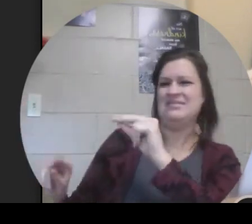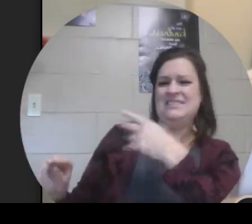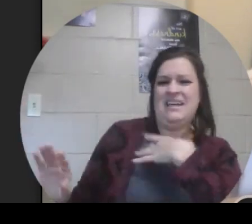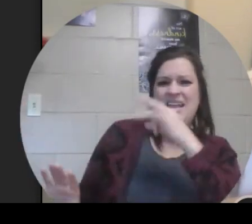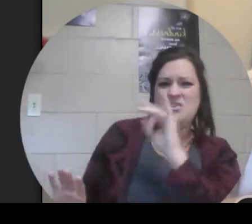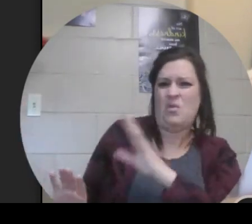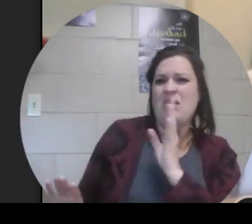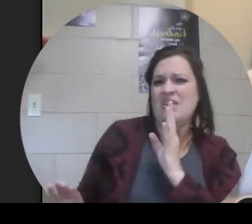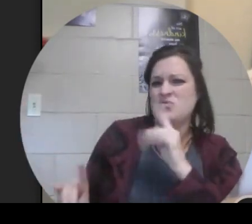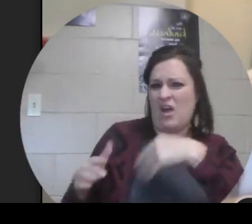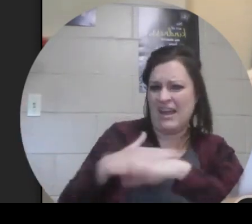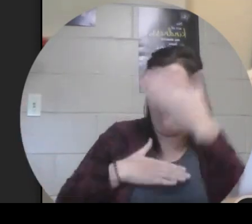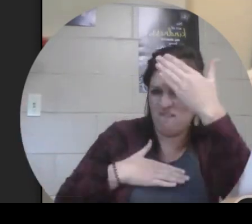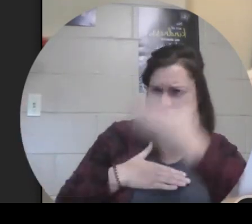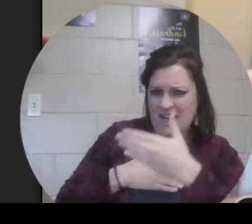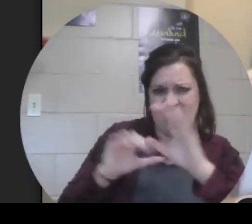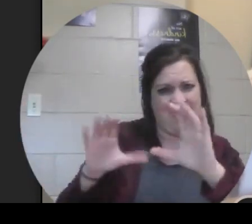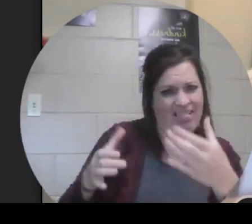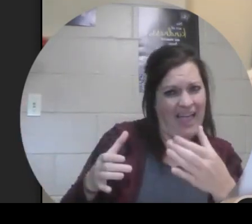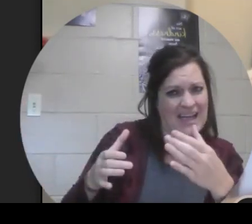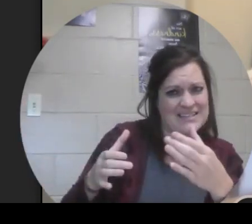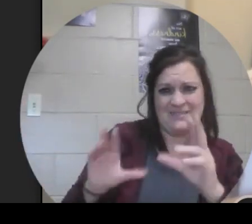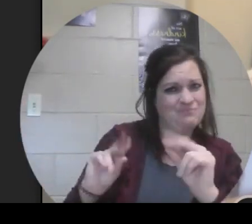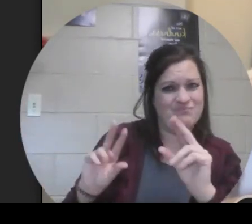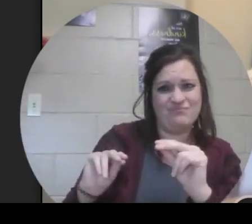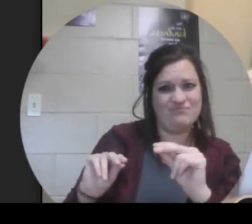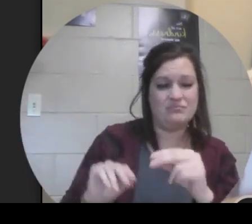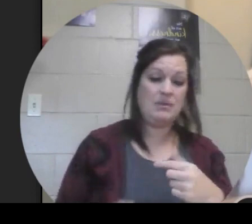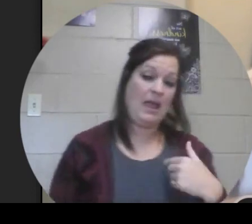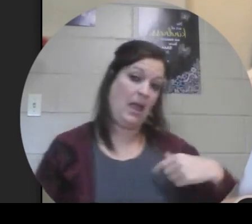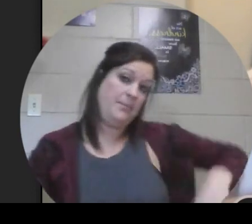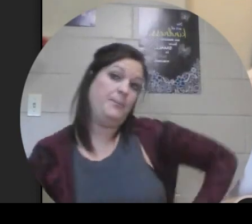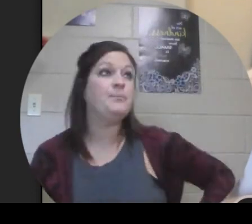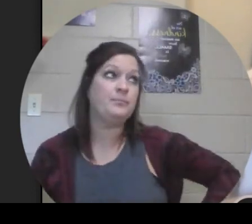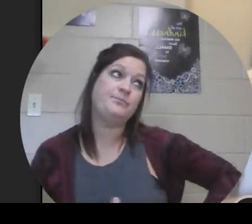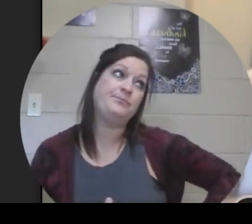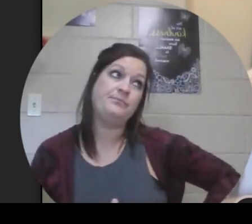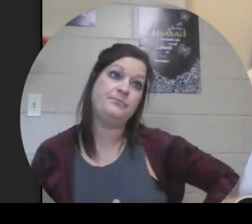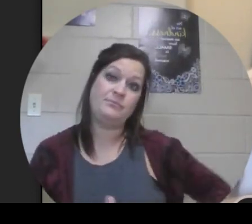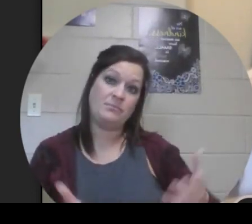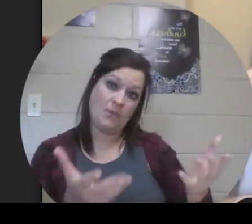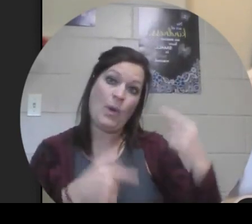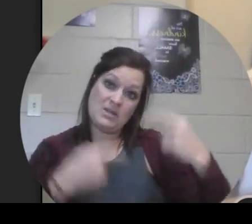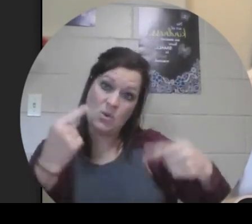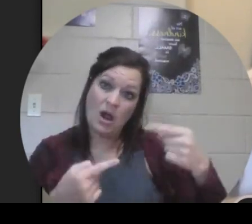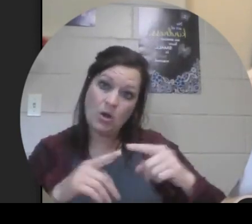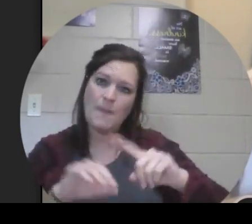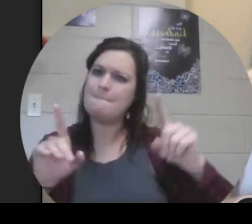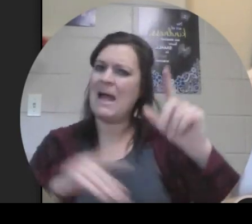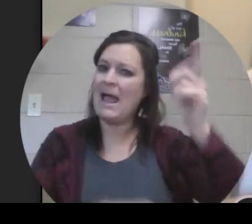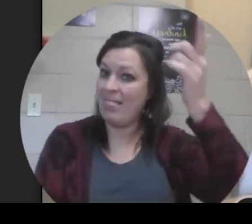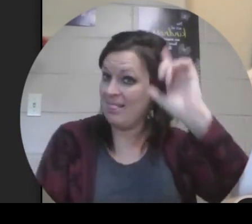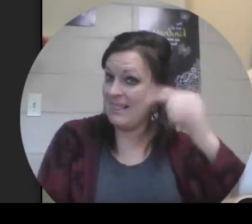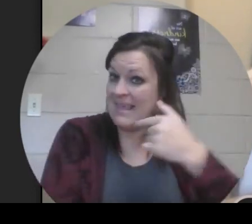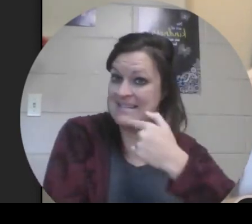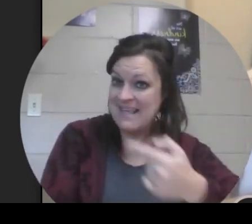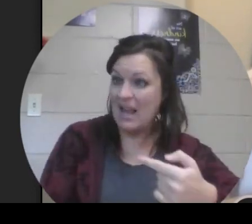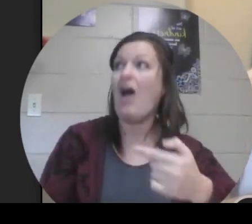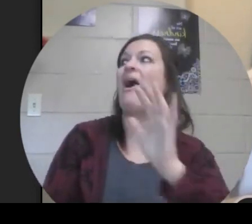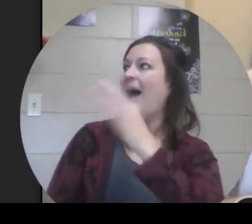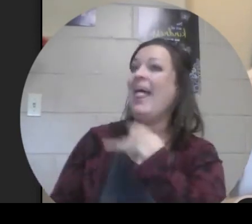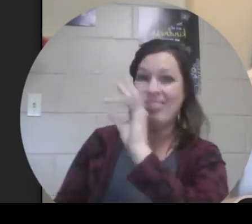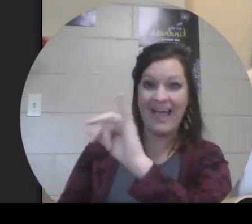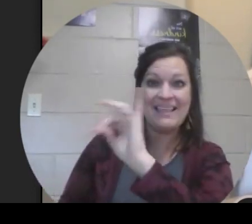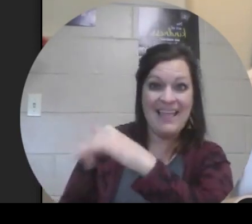backpack. I put my hands on my hips, ready to argue. But Leah said, I like Emma's idea.